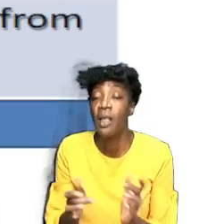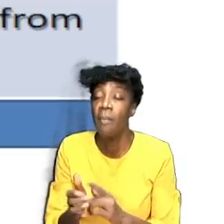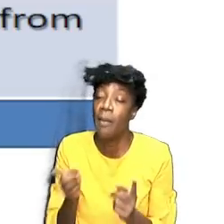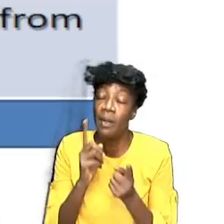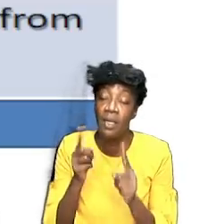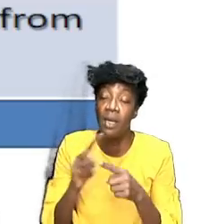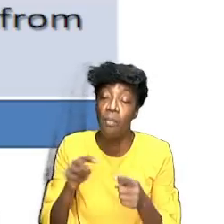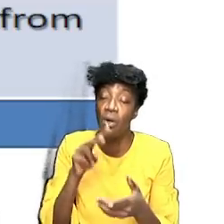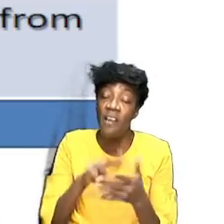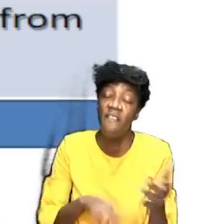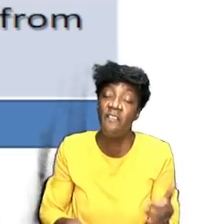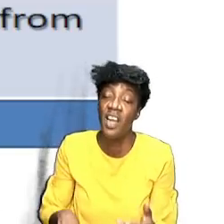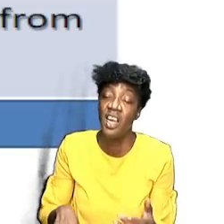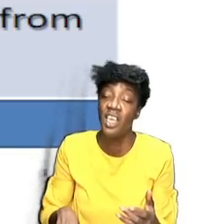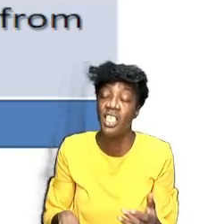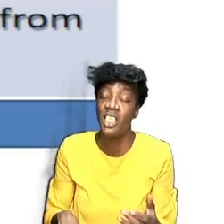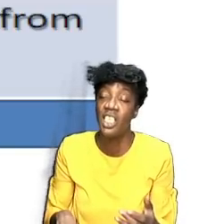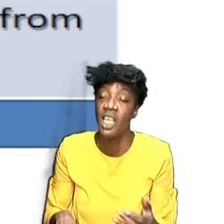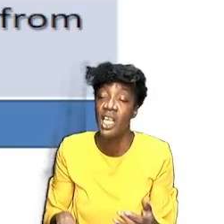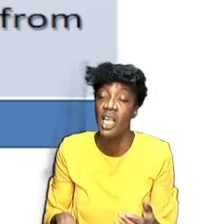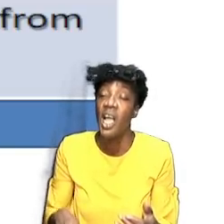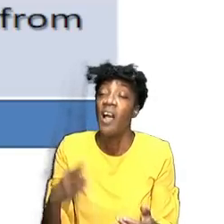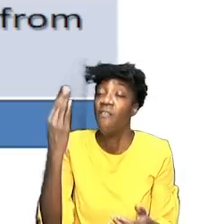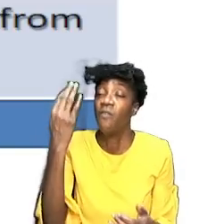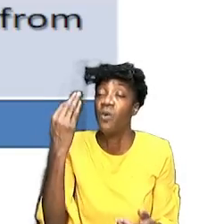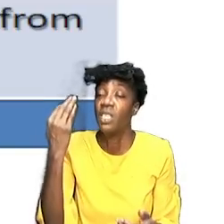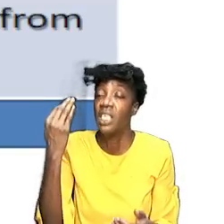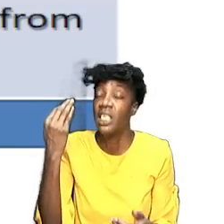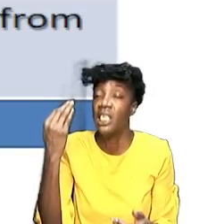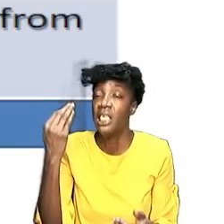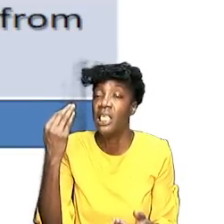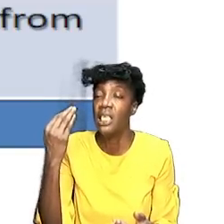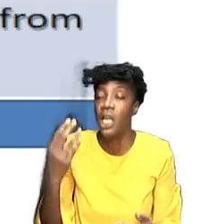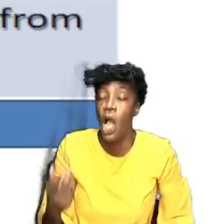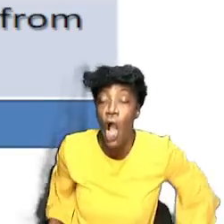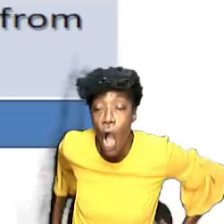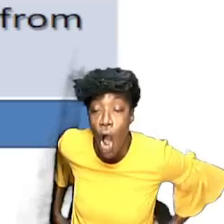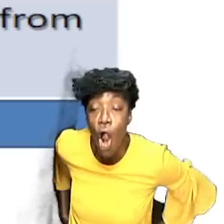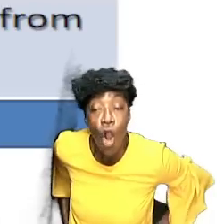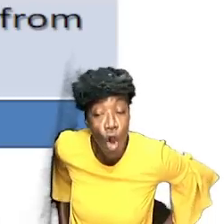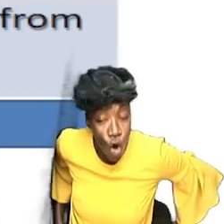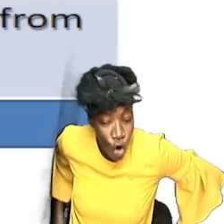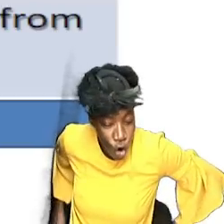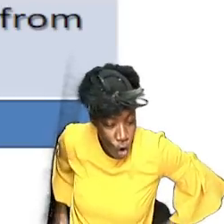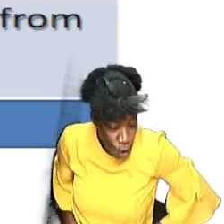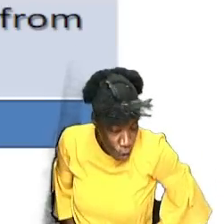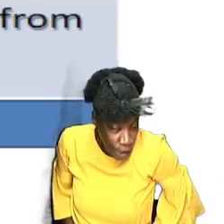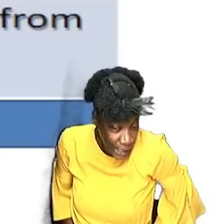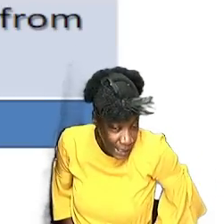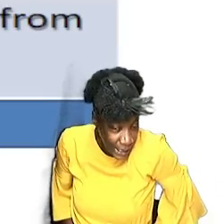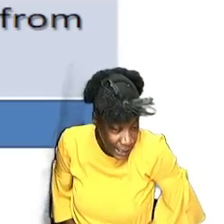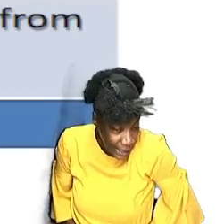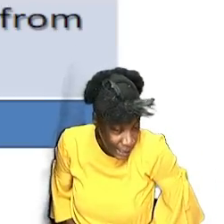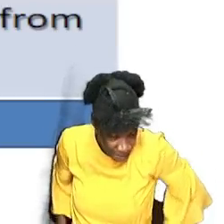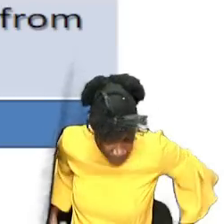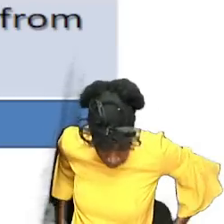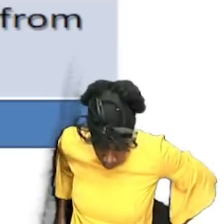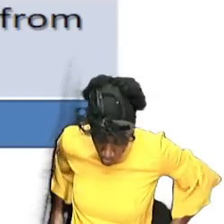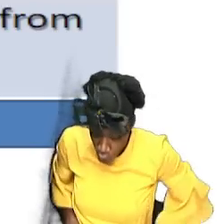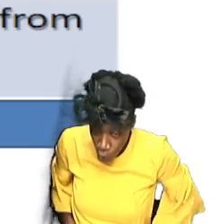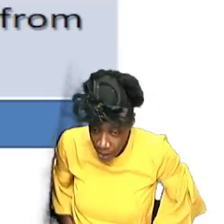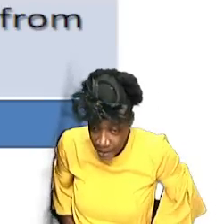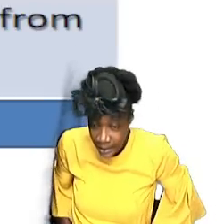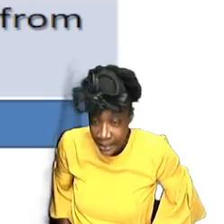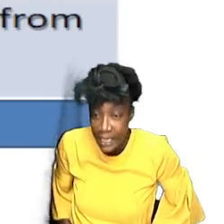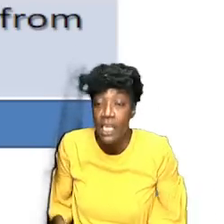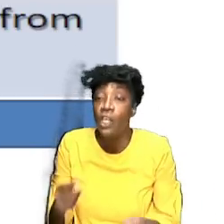verse 14, Ephesians chapter 6 and verse 14, is that our loins must be girded with truth. And what that